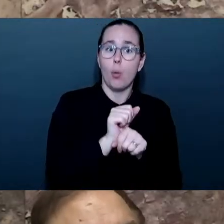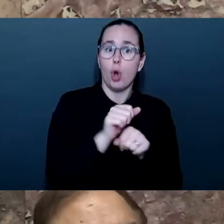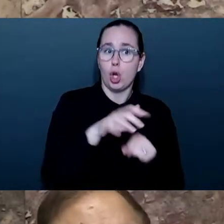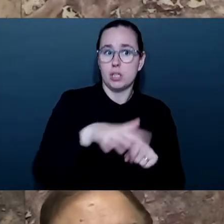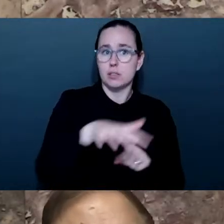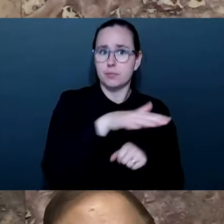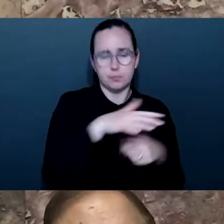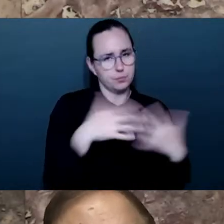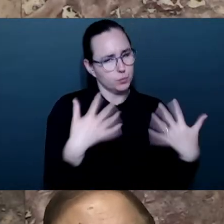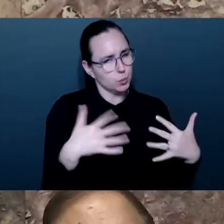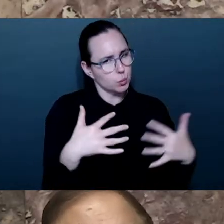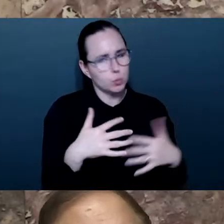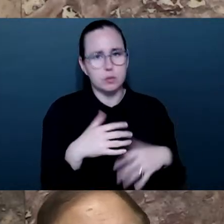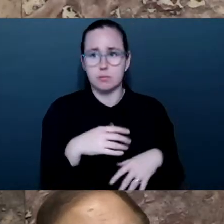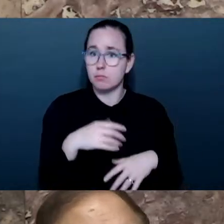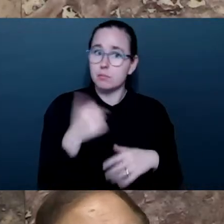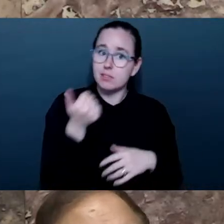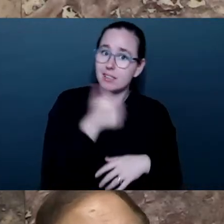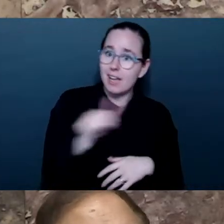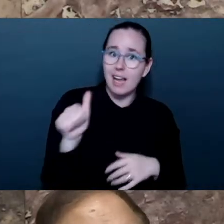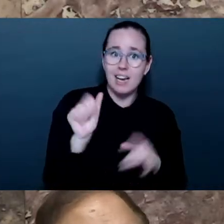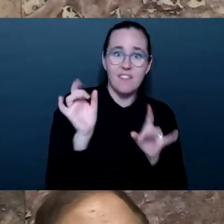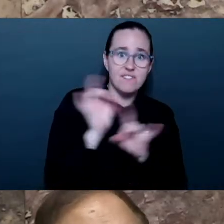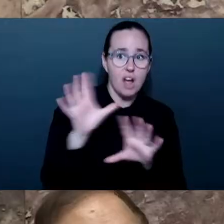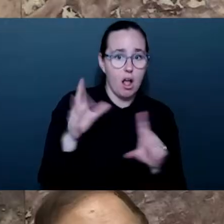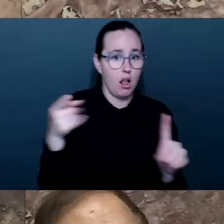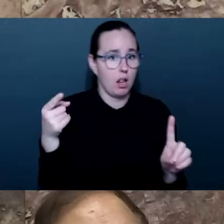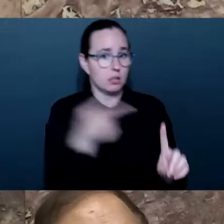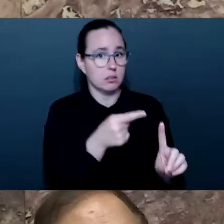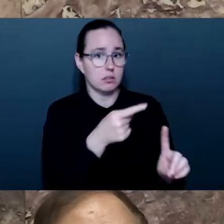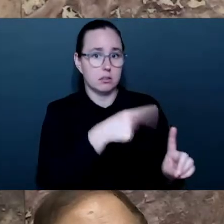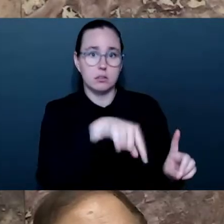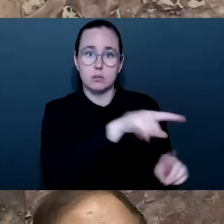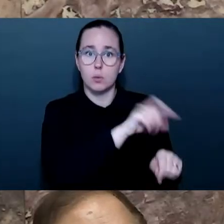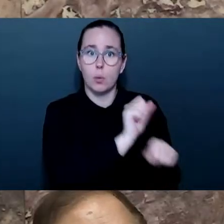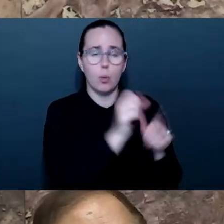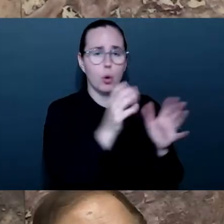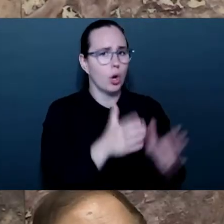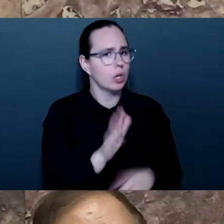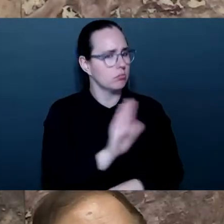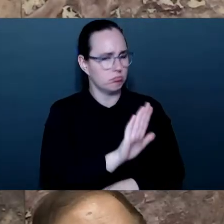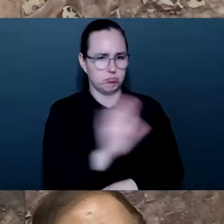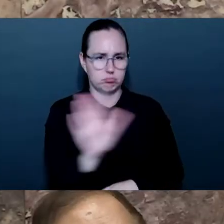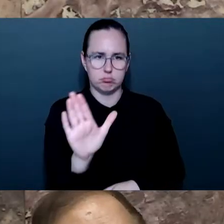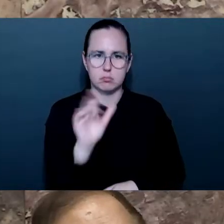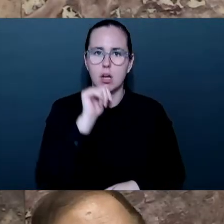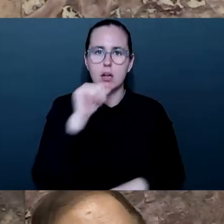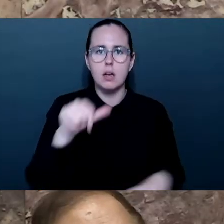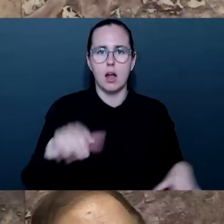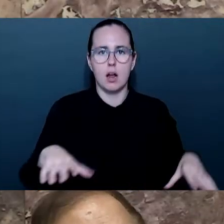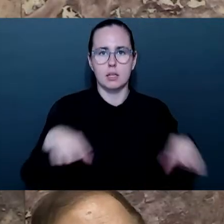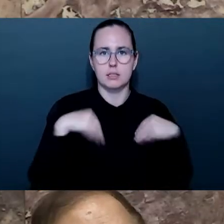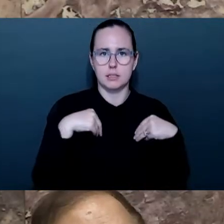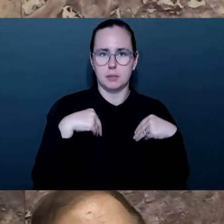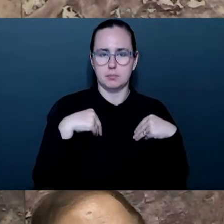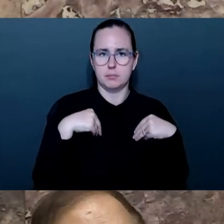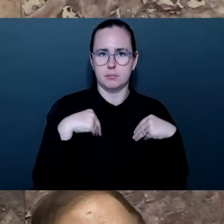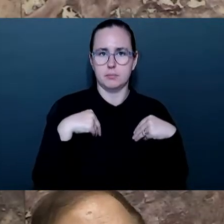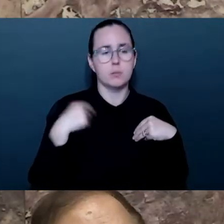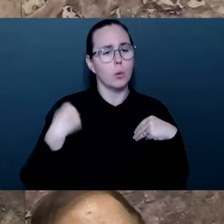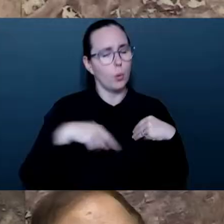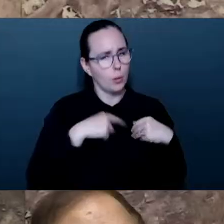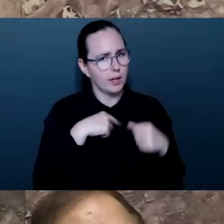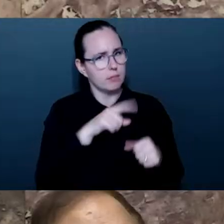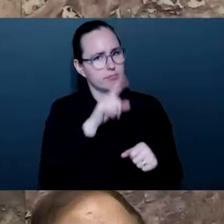which is why we are so dedicated to the work that we have underway with the BC Nurses Union, with health authorities, to do everything we can